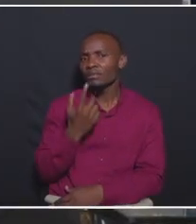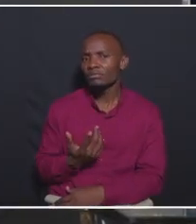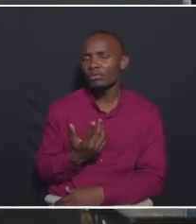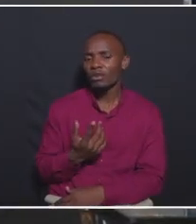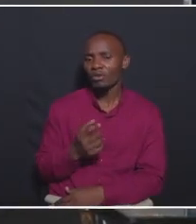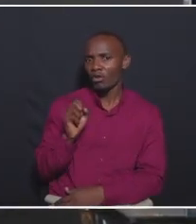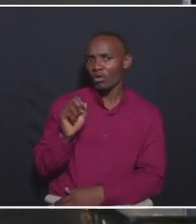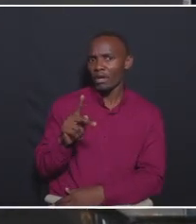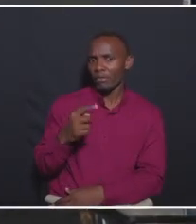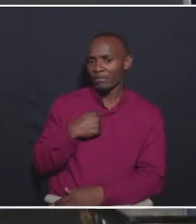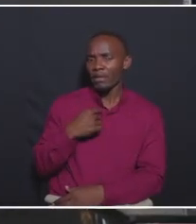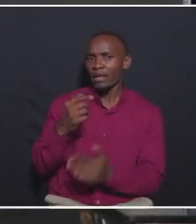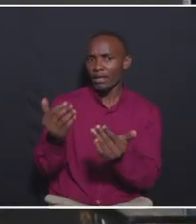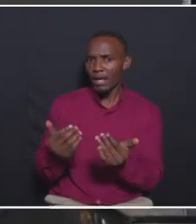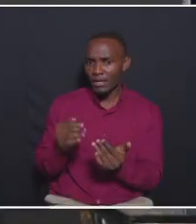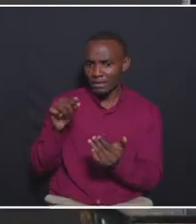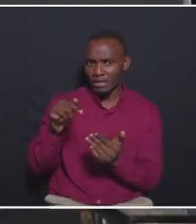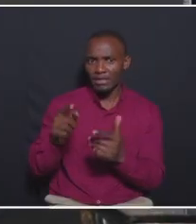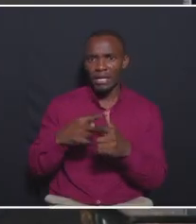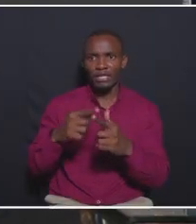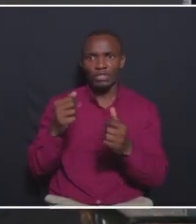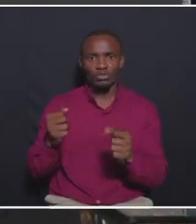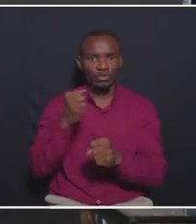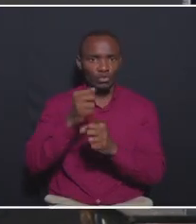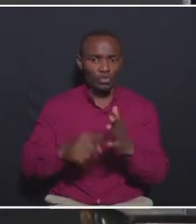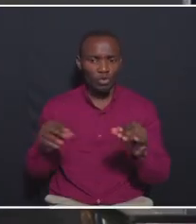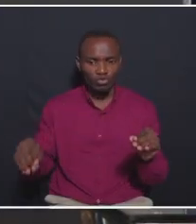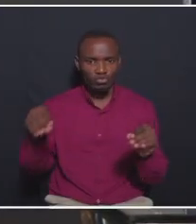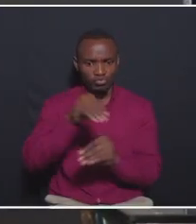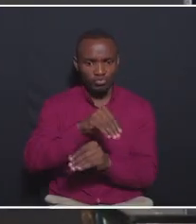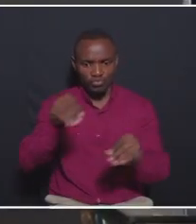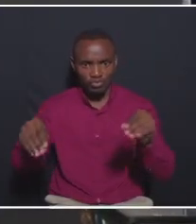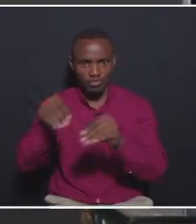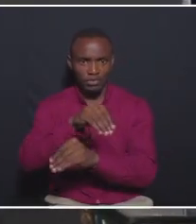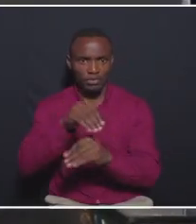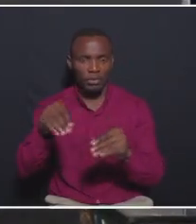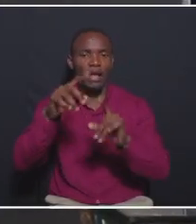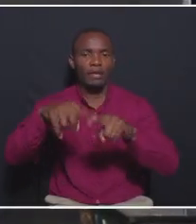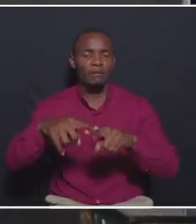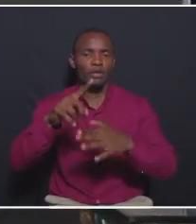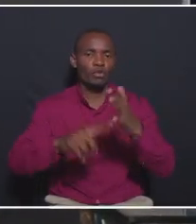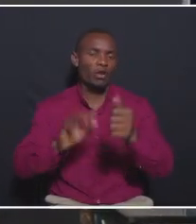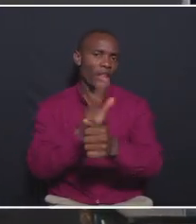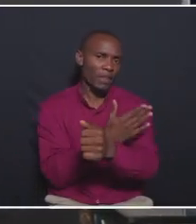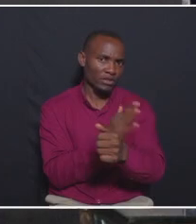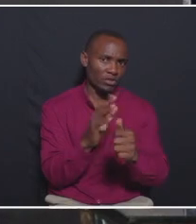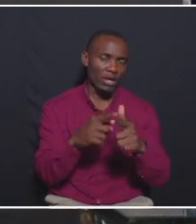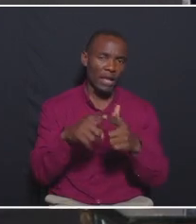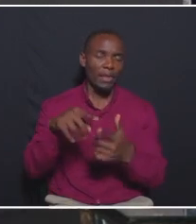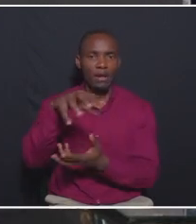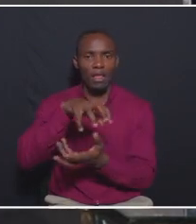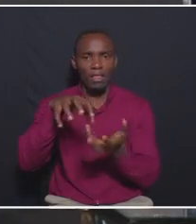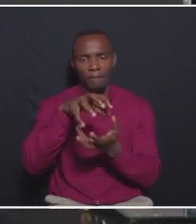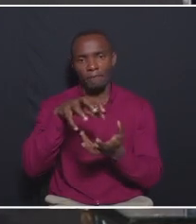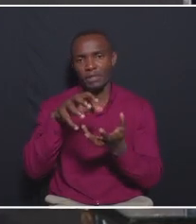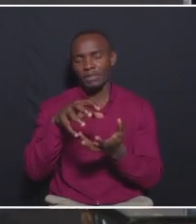you rearrange, like you just tear it apart, and then you rearrange it according to yourself. The mixer will mix it,